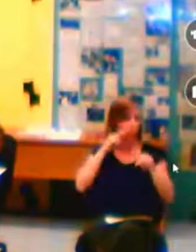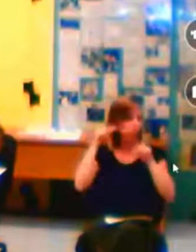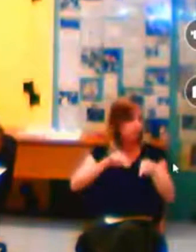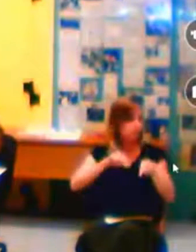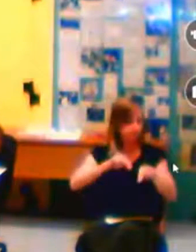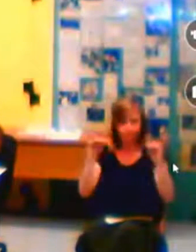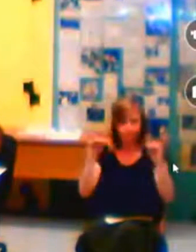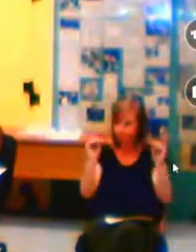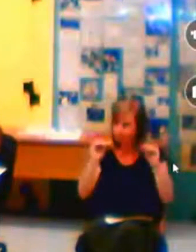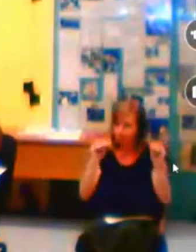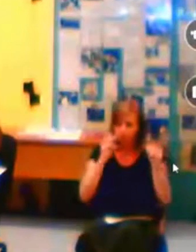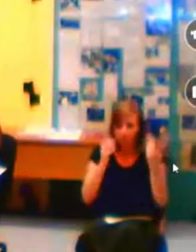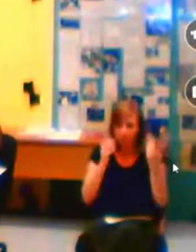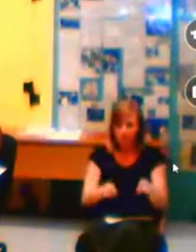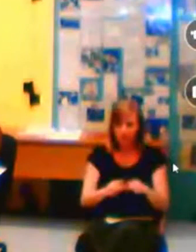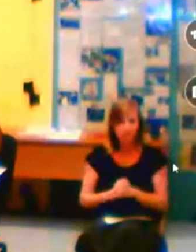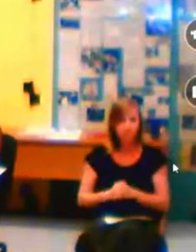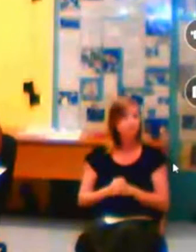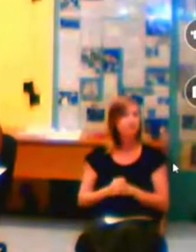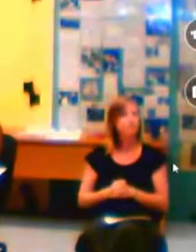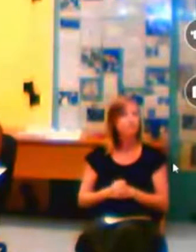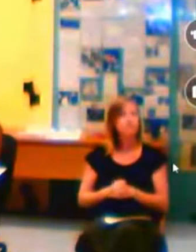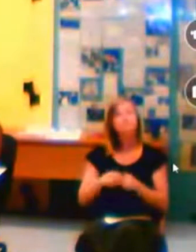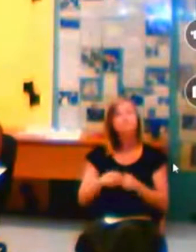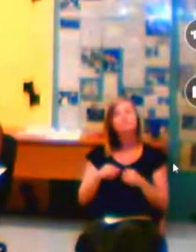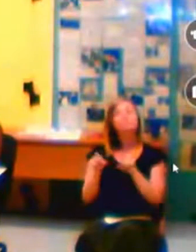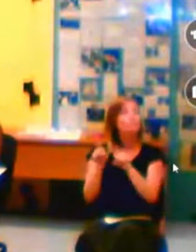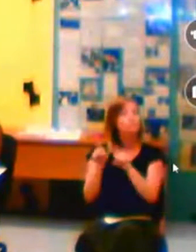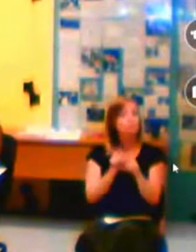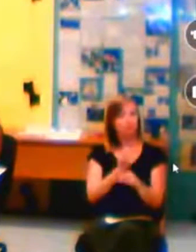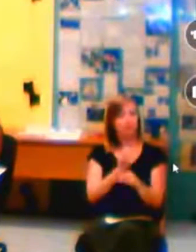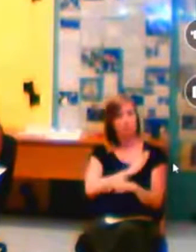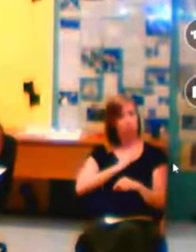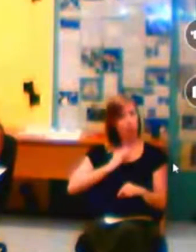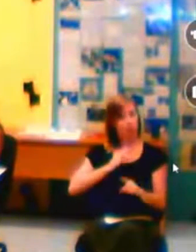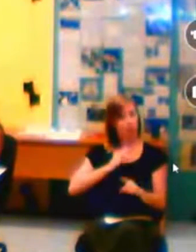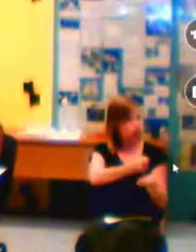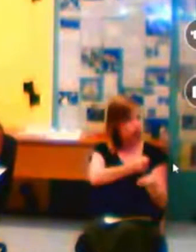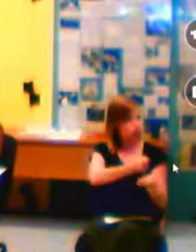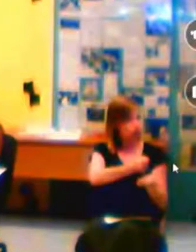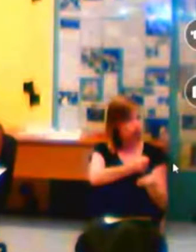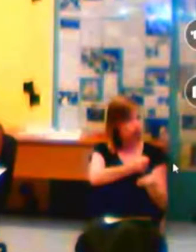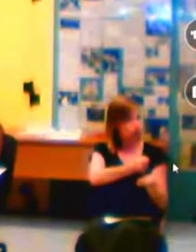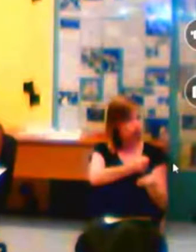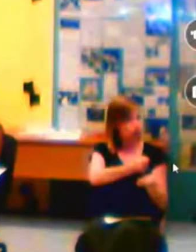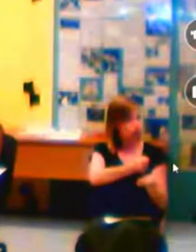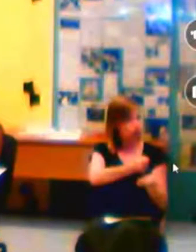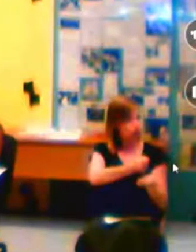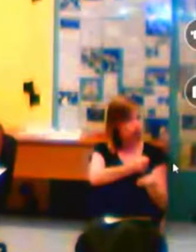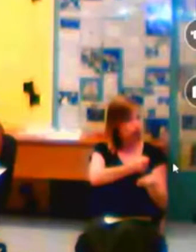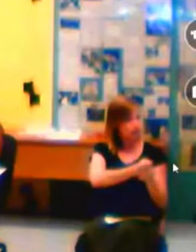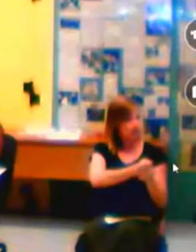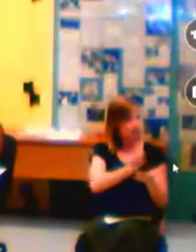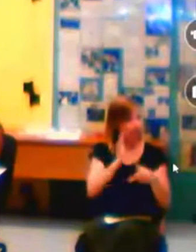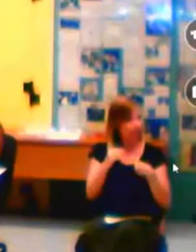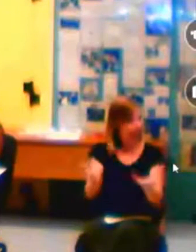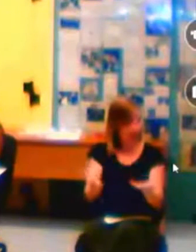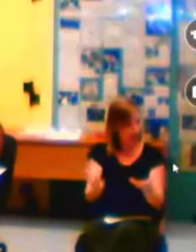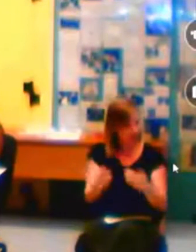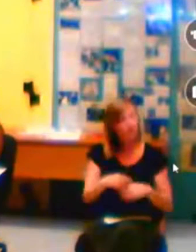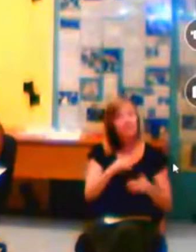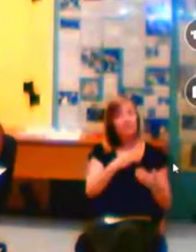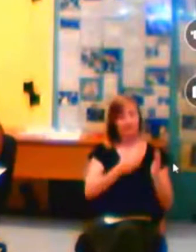government. Regardless of the health care thing, we're giving this entity control without any responsibility, no accountability at